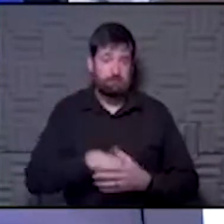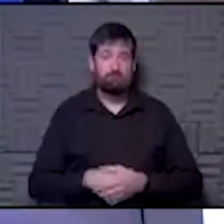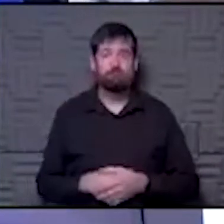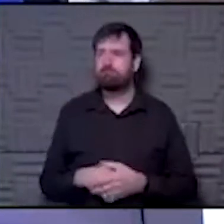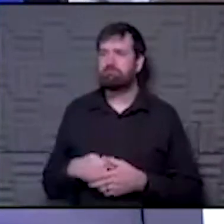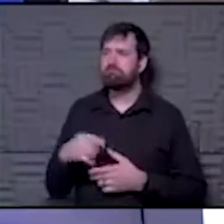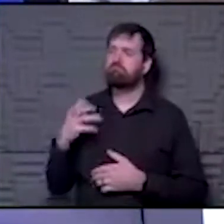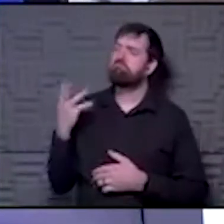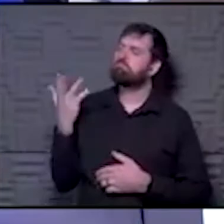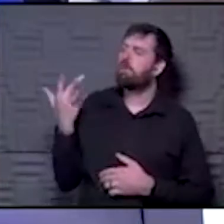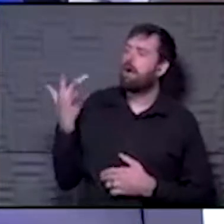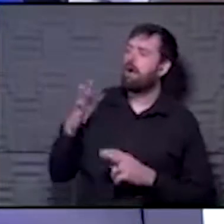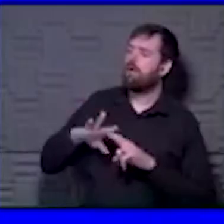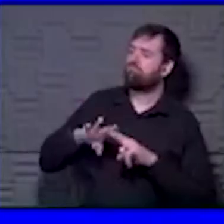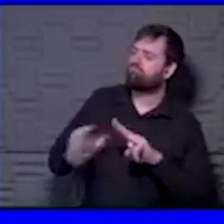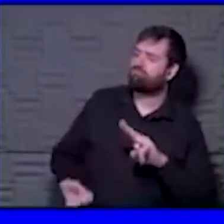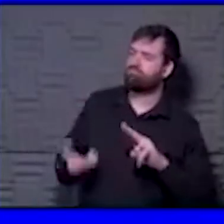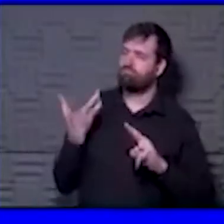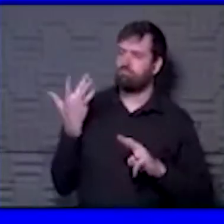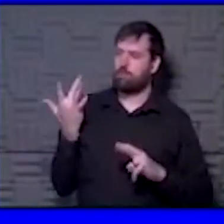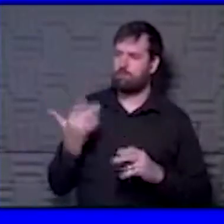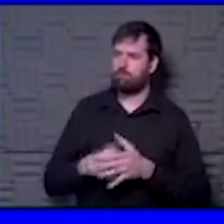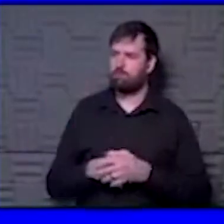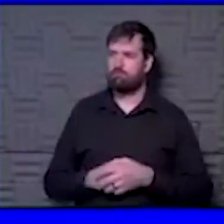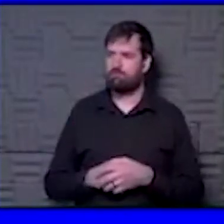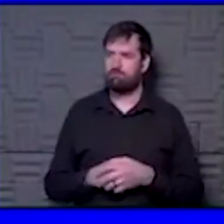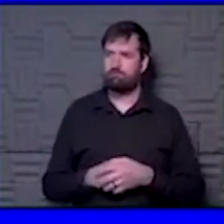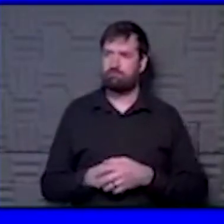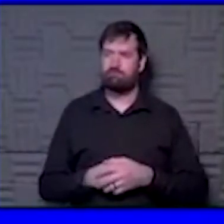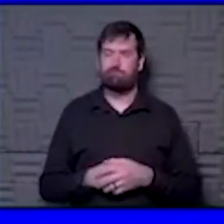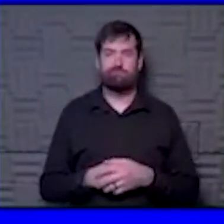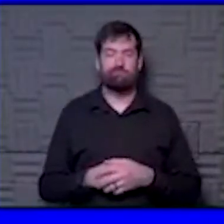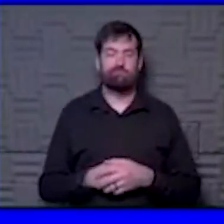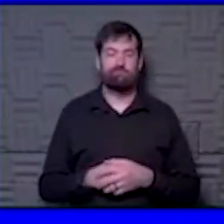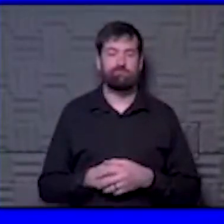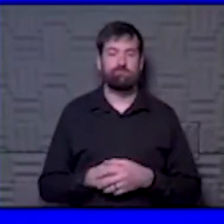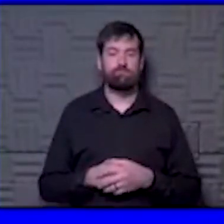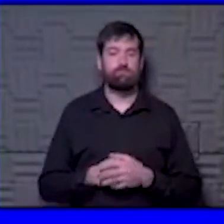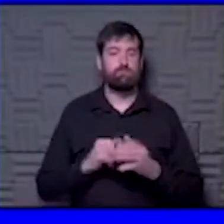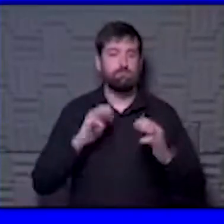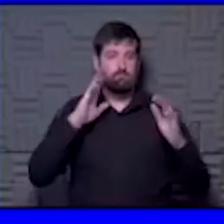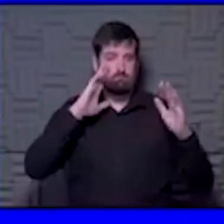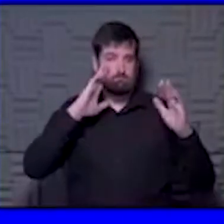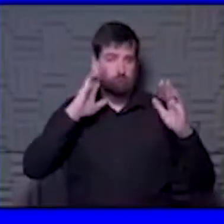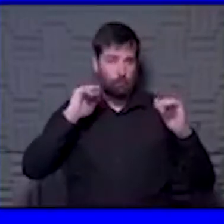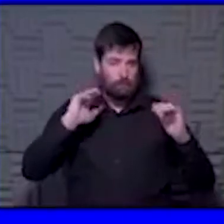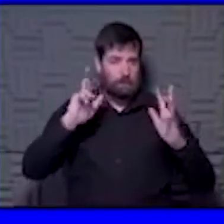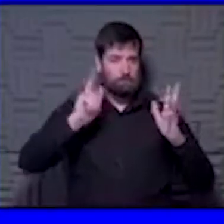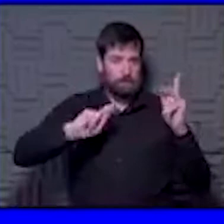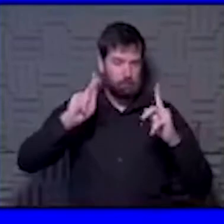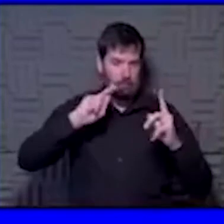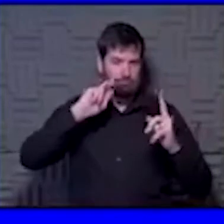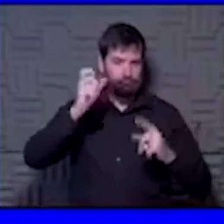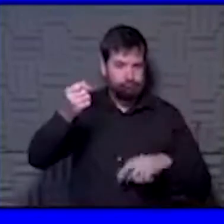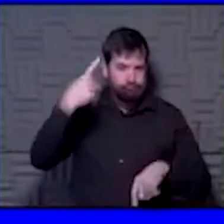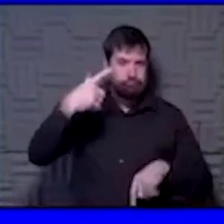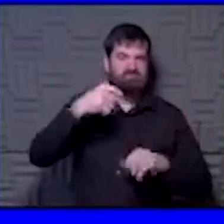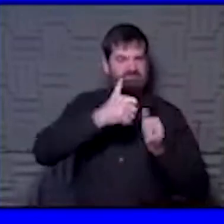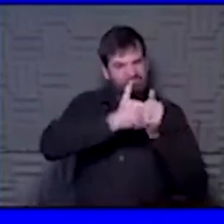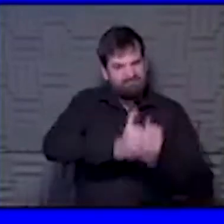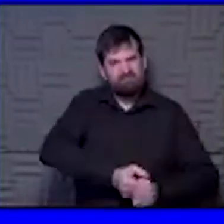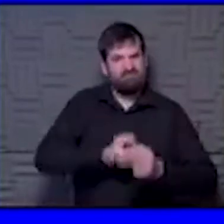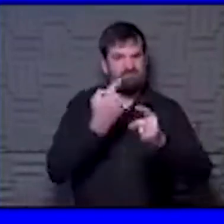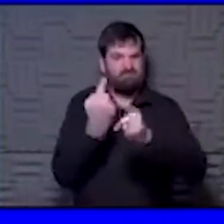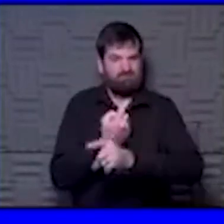you attribute that to? Hopefully it is people getting the messaging out, people doing the right things.